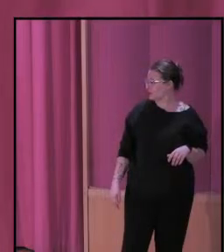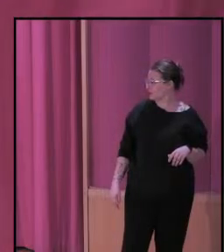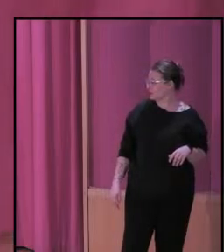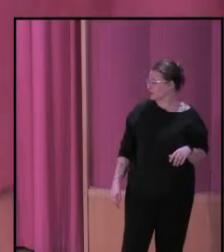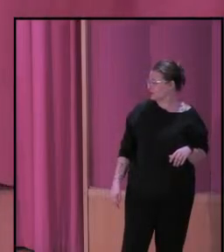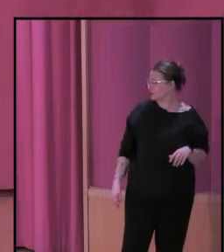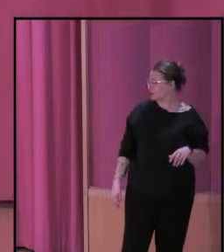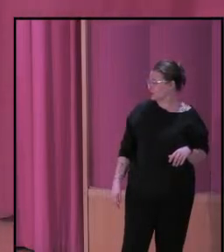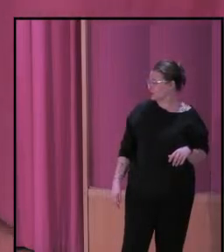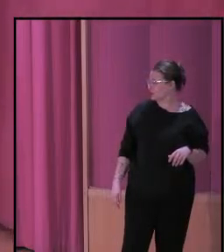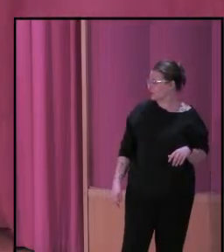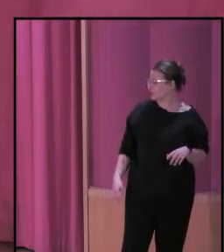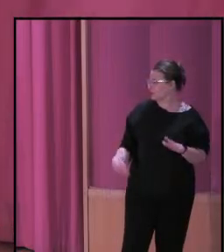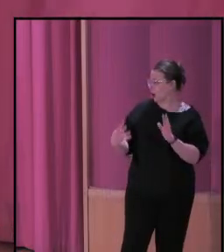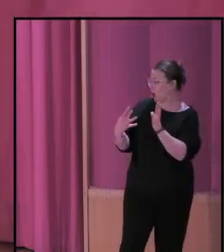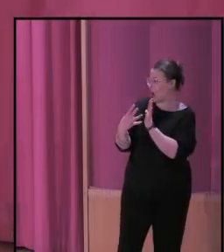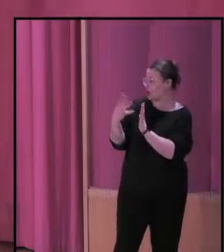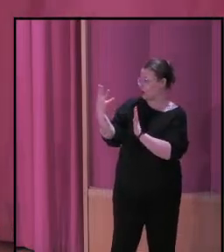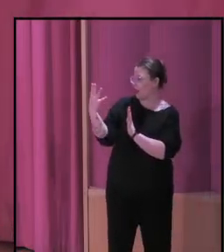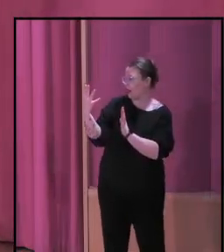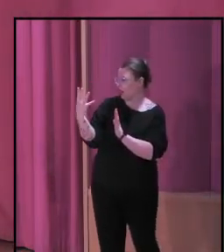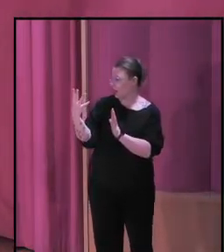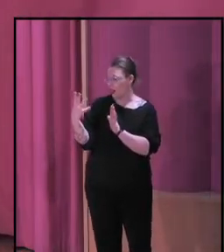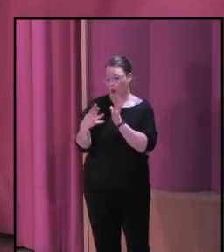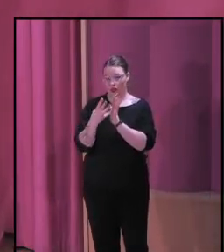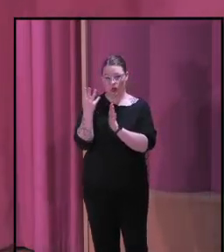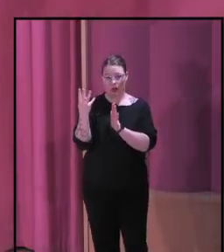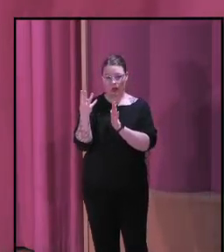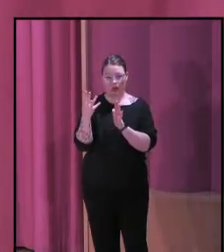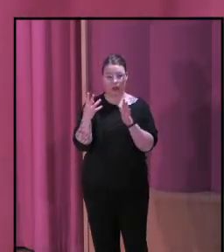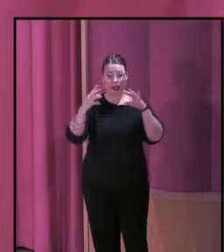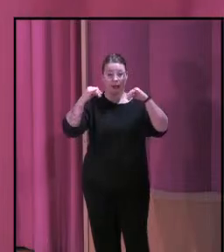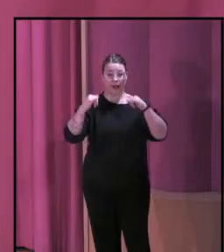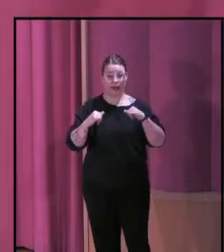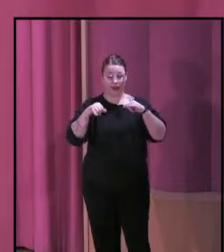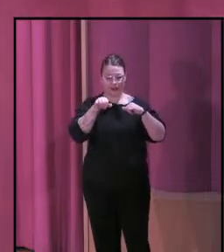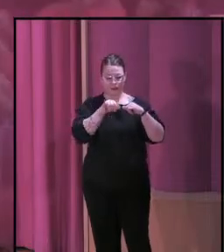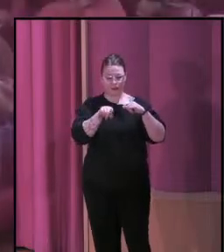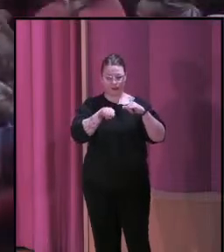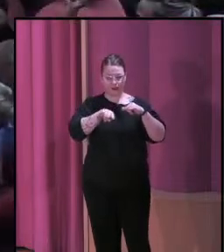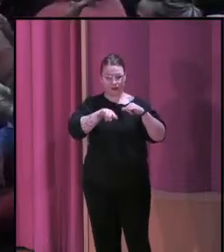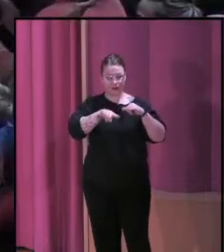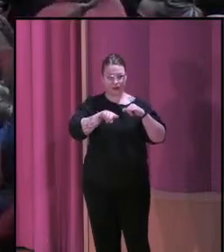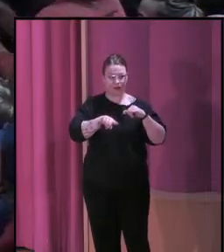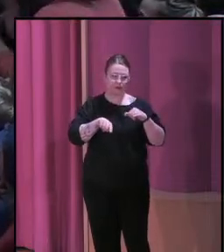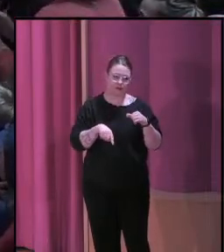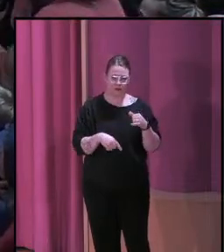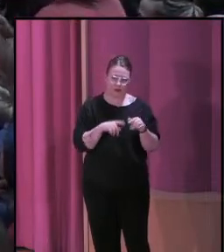is a quadruple or nothing, as cat's cradle. So there's three different options.